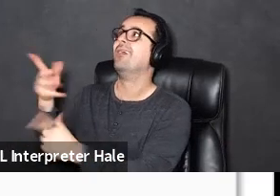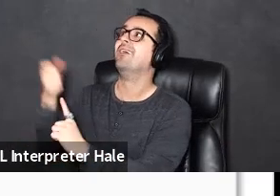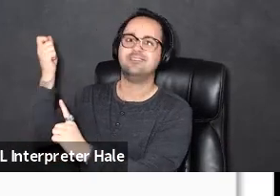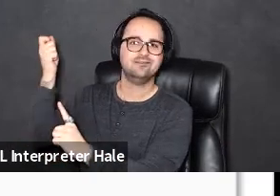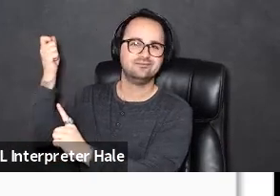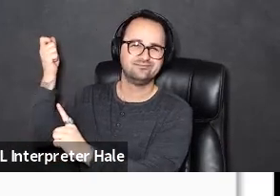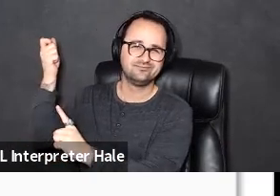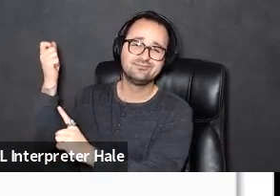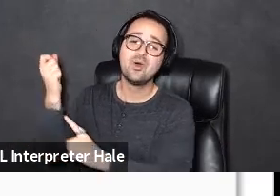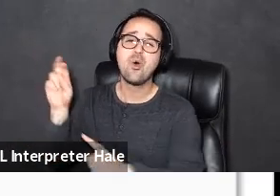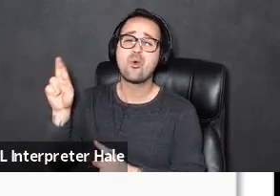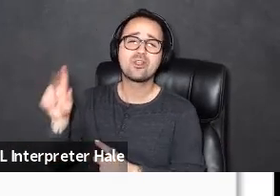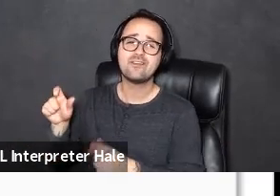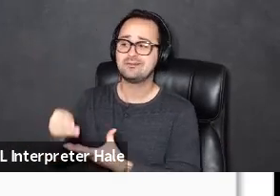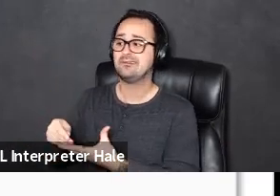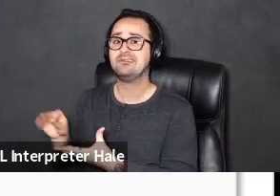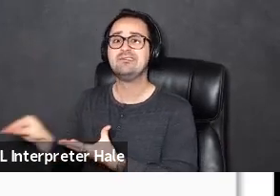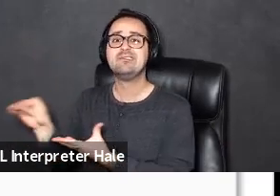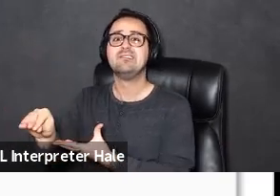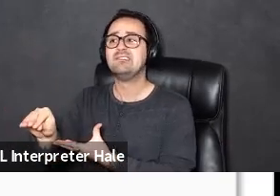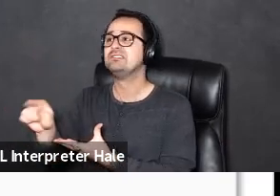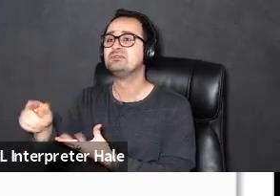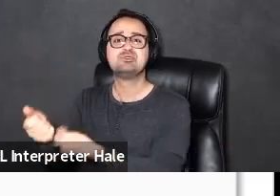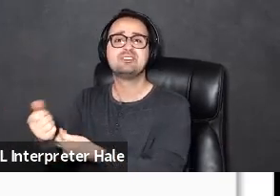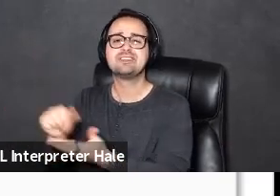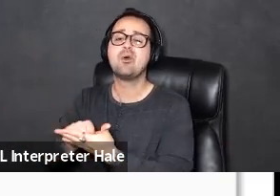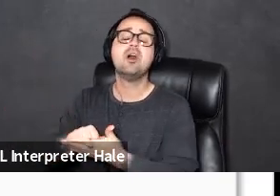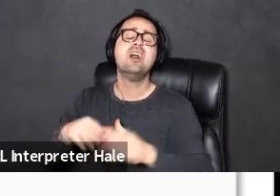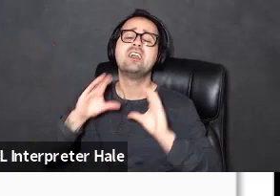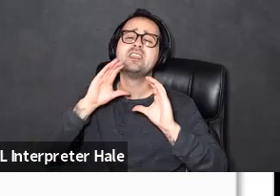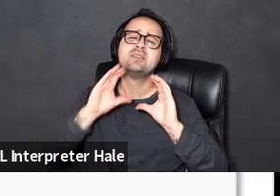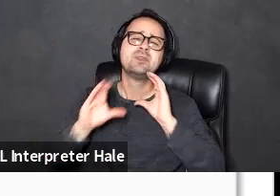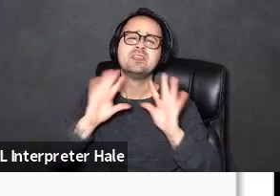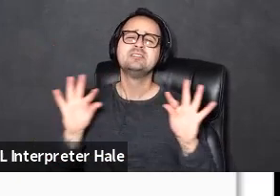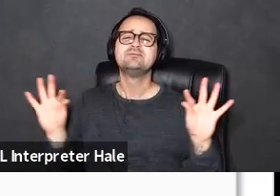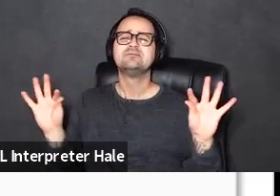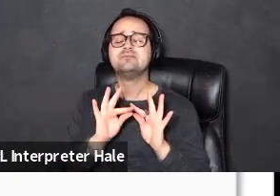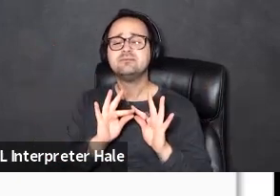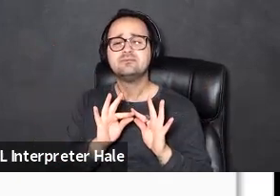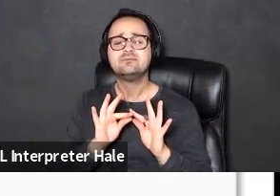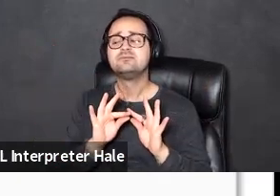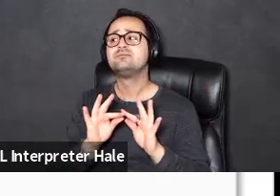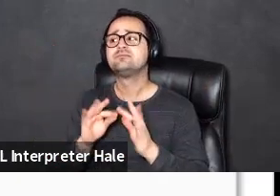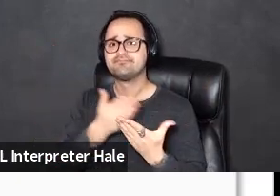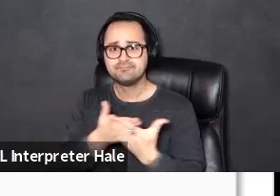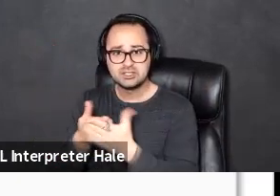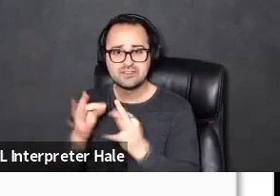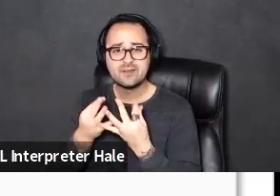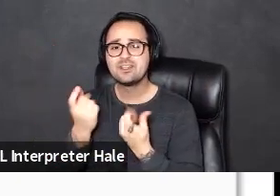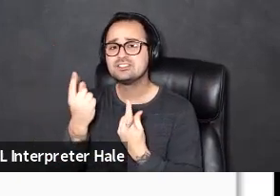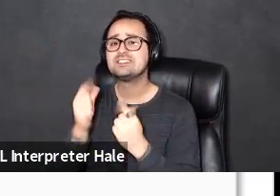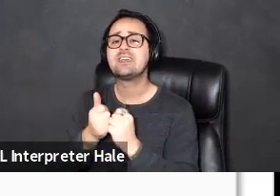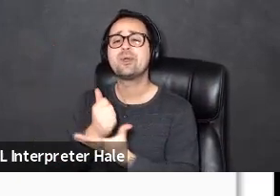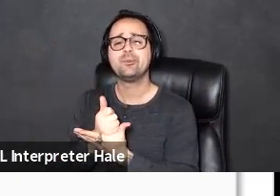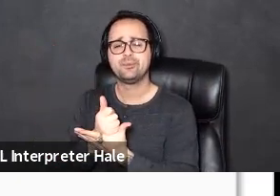or move the money to a first party trust. So communication goes a long way. It's really about making sure your family understands the best way to help because